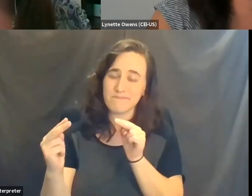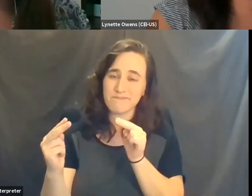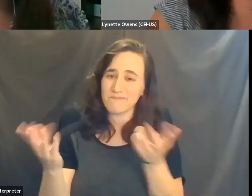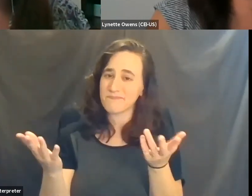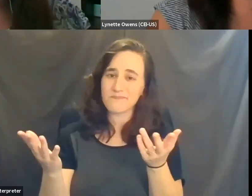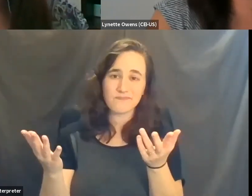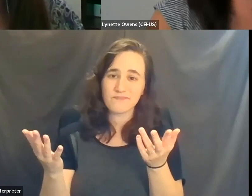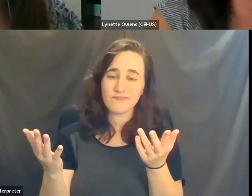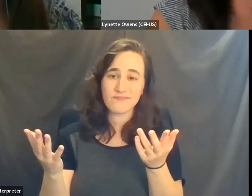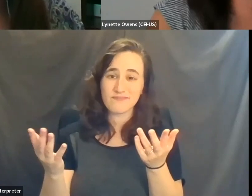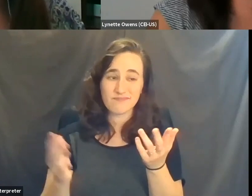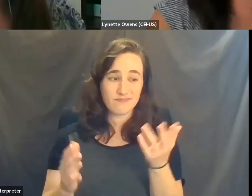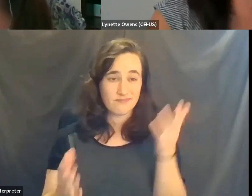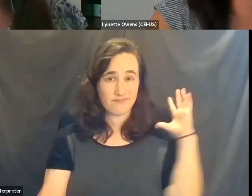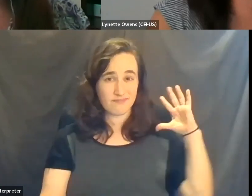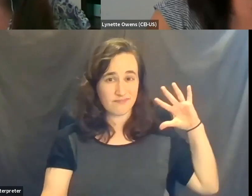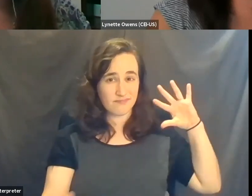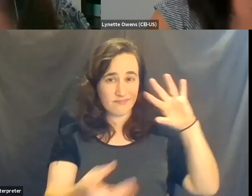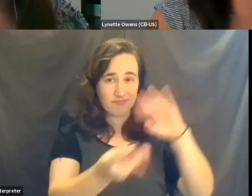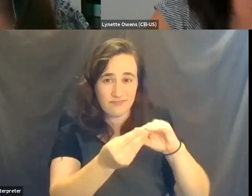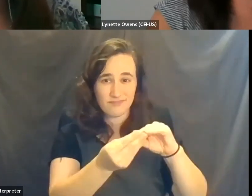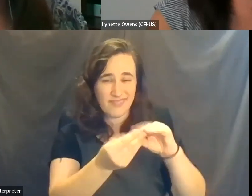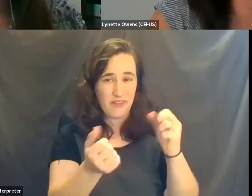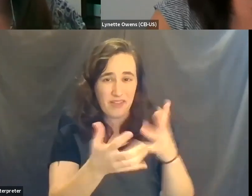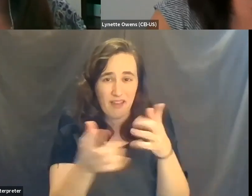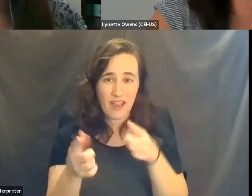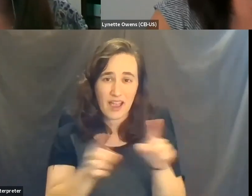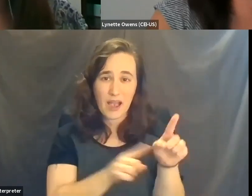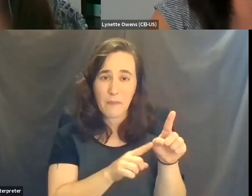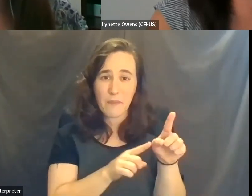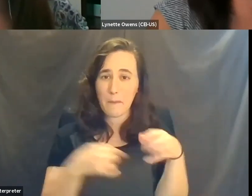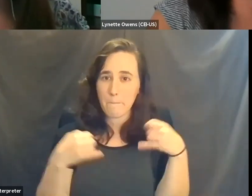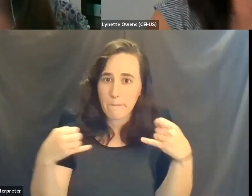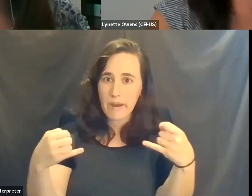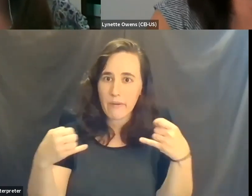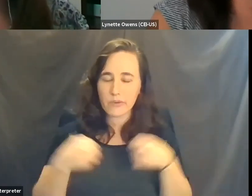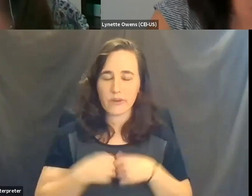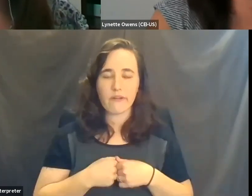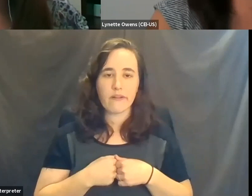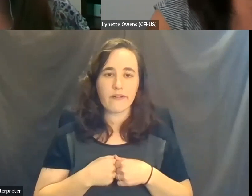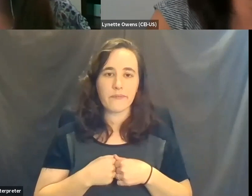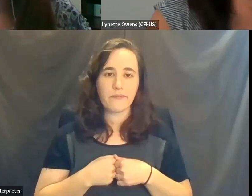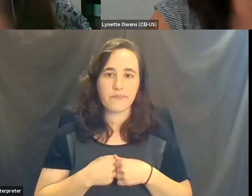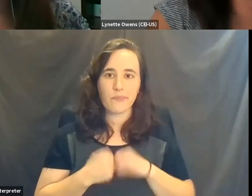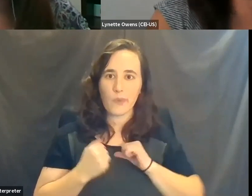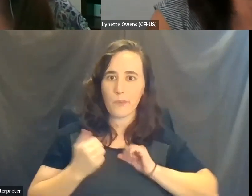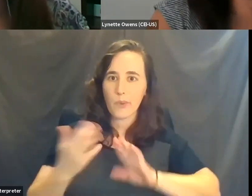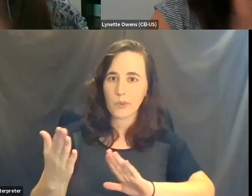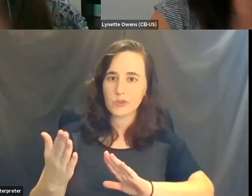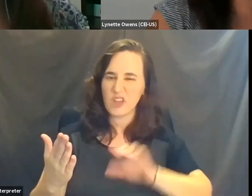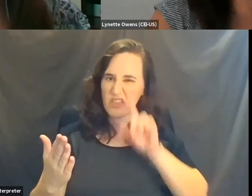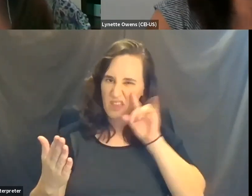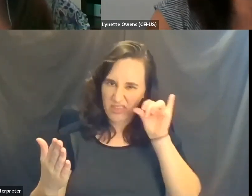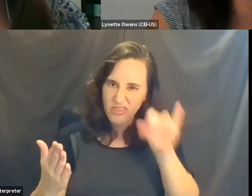throw out all these things that all these boundaries you thought there were, or all these ways in which we thought this is the way things have to